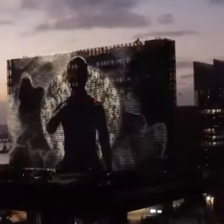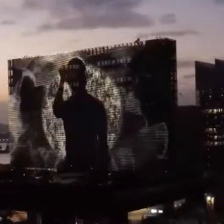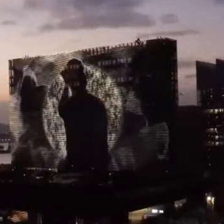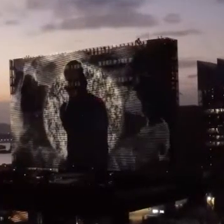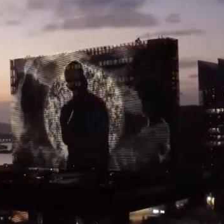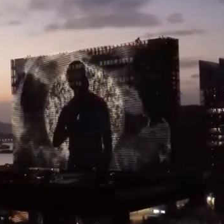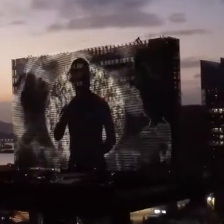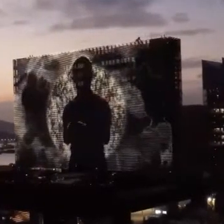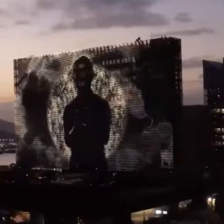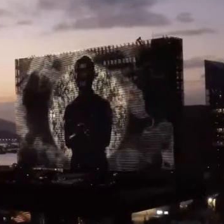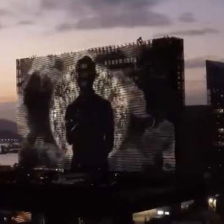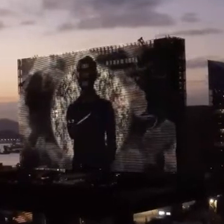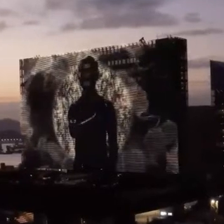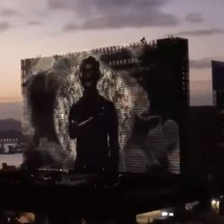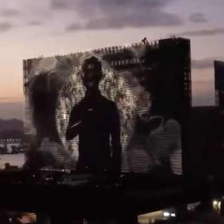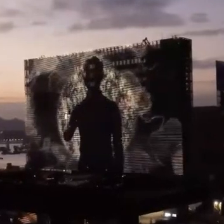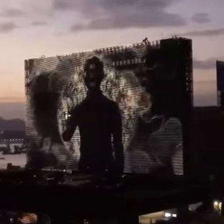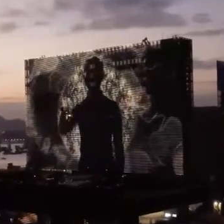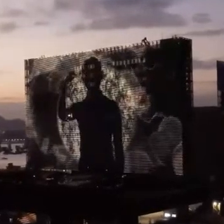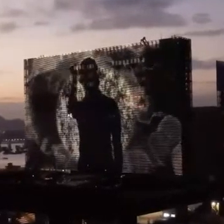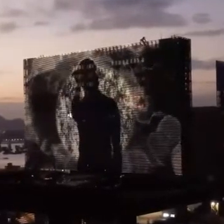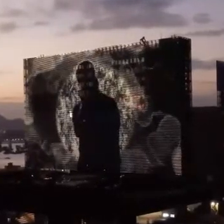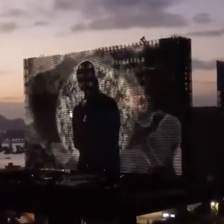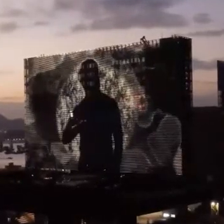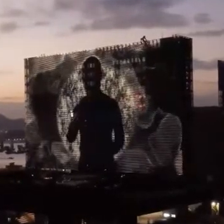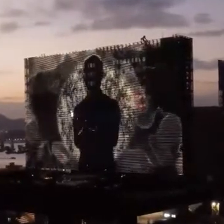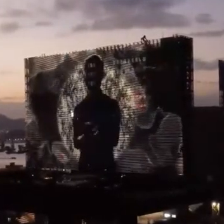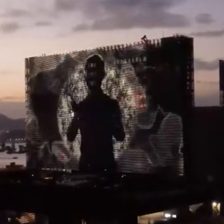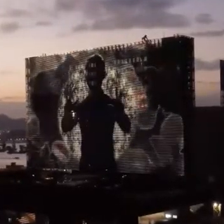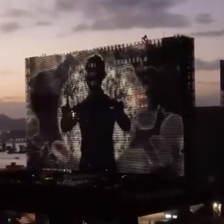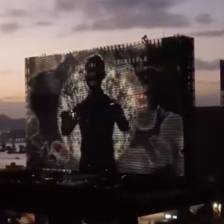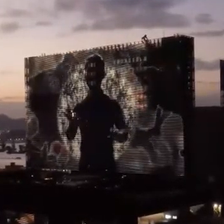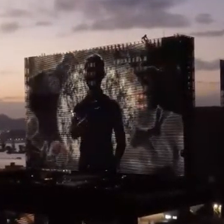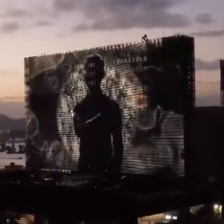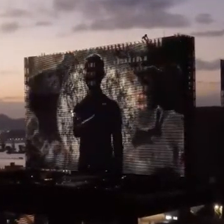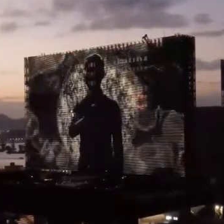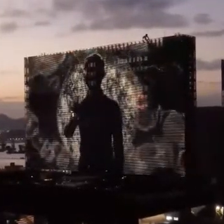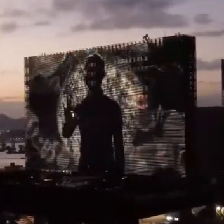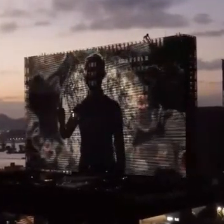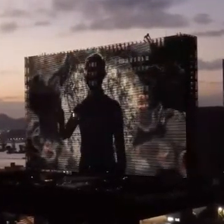in Chinese for our Hong Kong audiences.